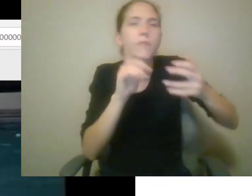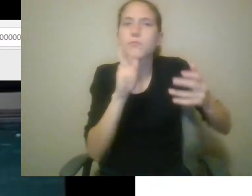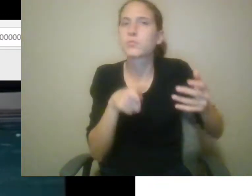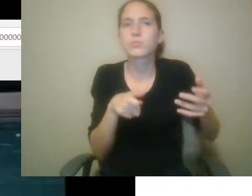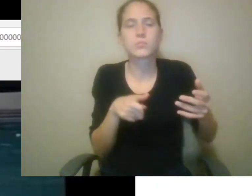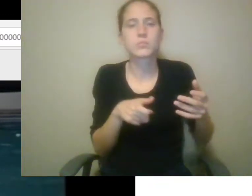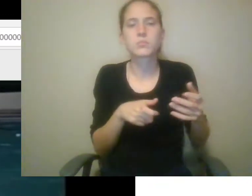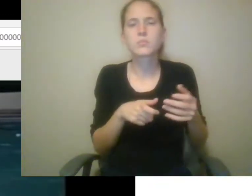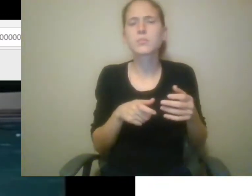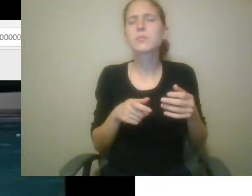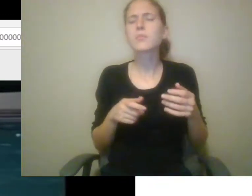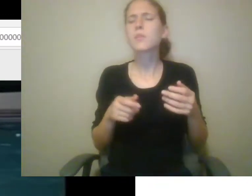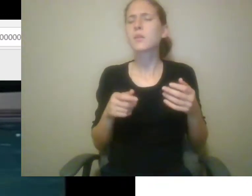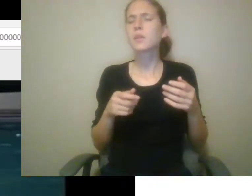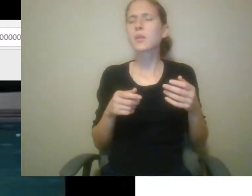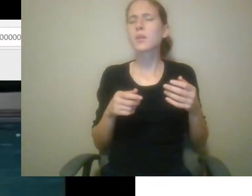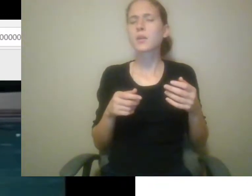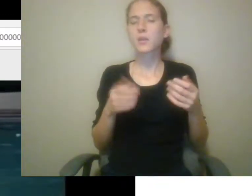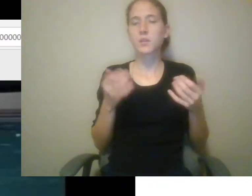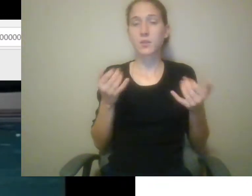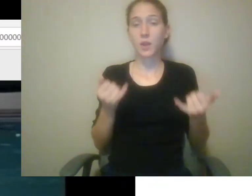Let's do a little demonstration.